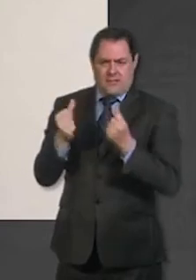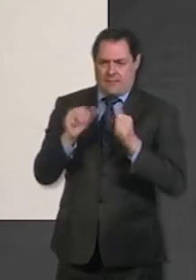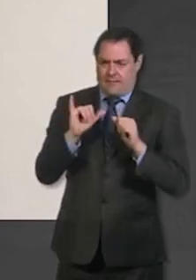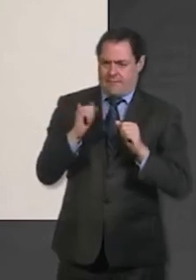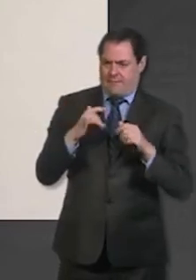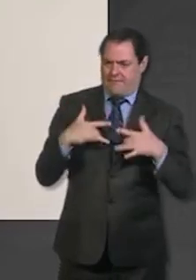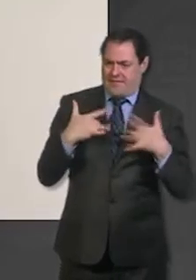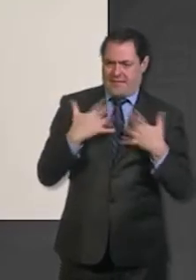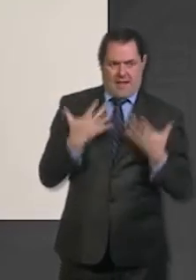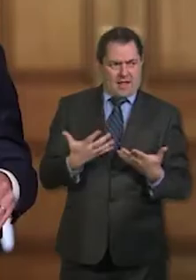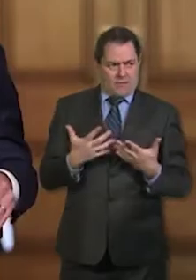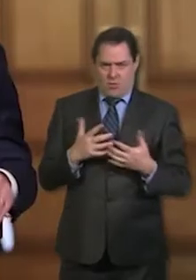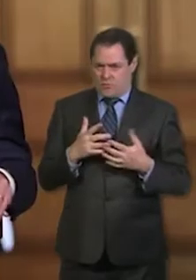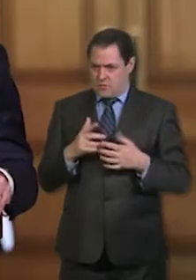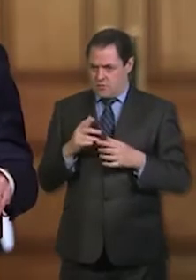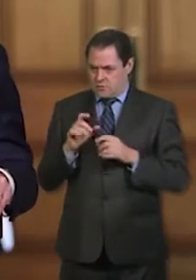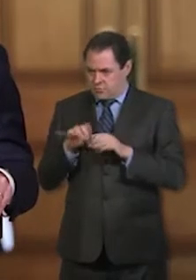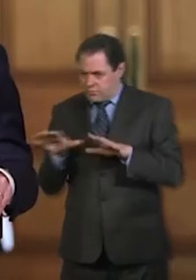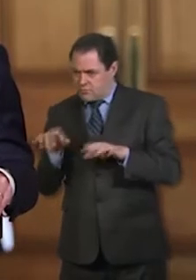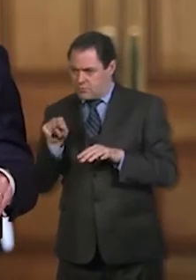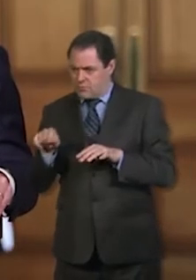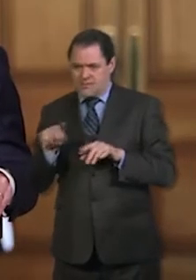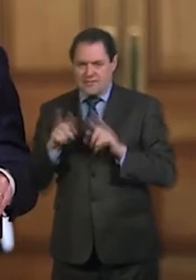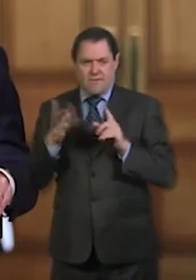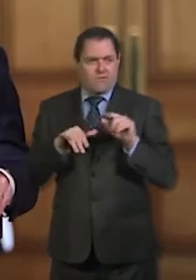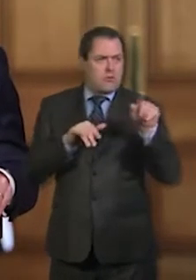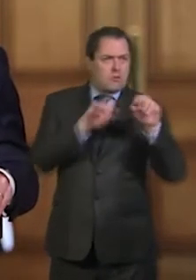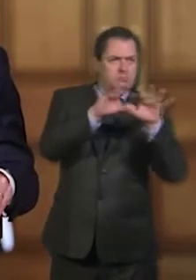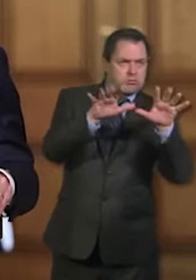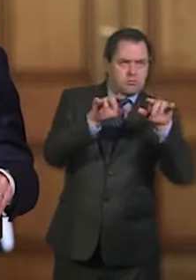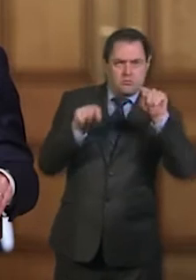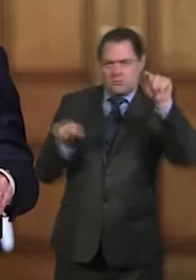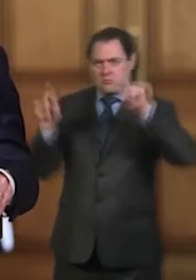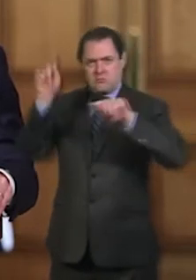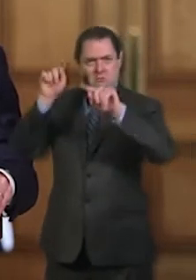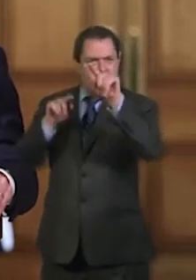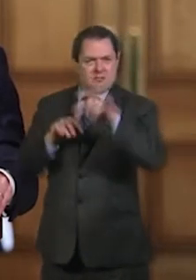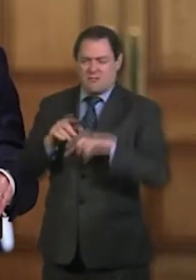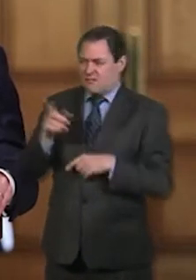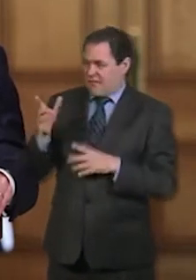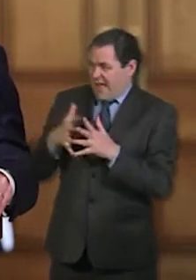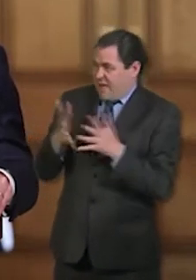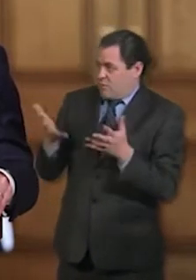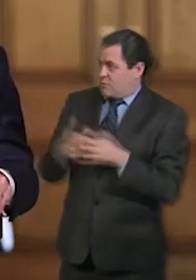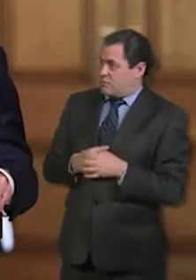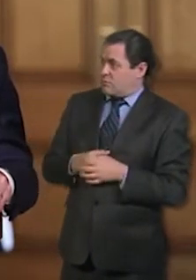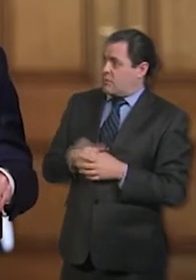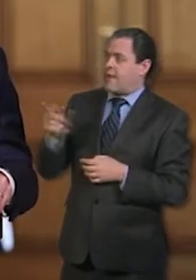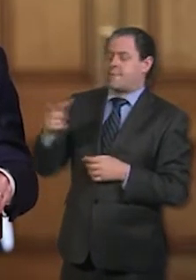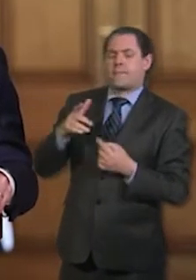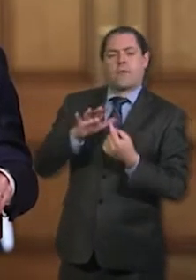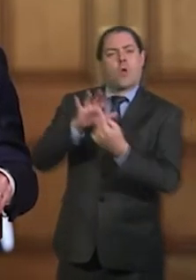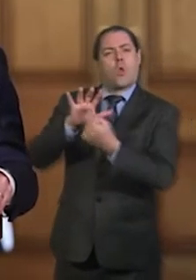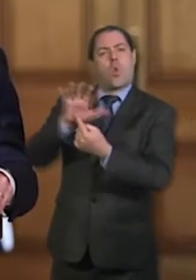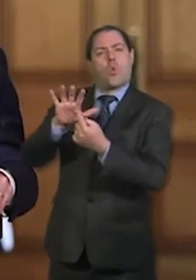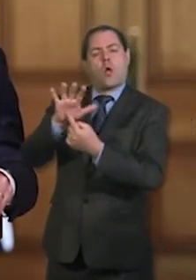come to pass. Yes, taking local action to respond to a local flare-up is an incredibly important